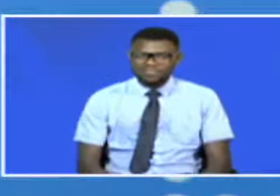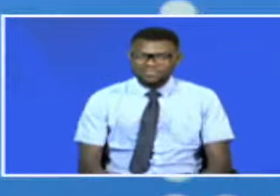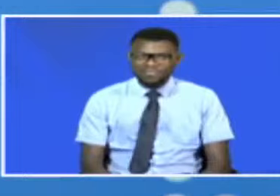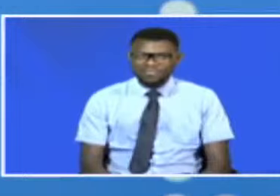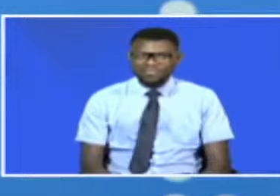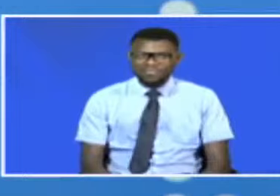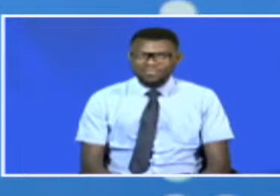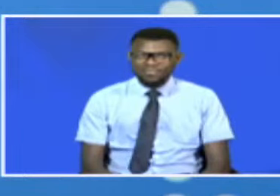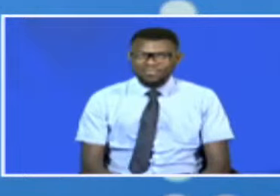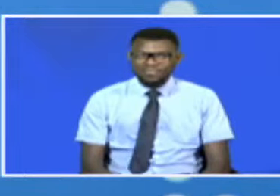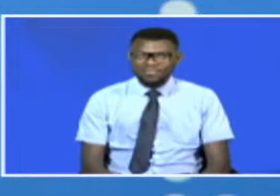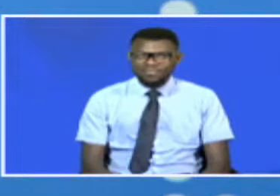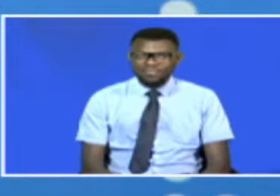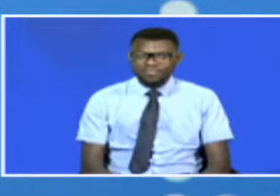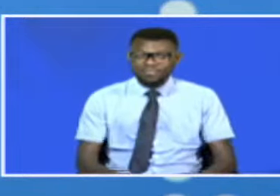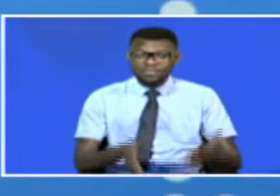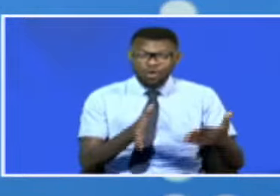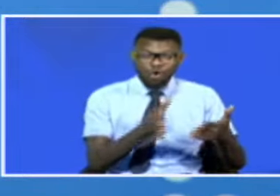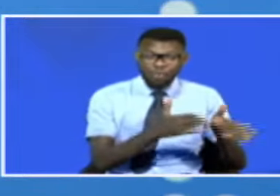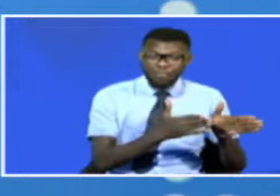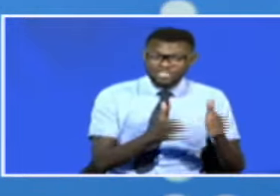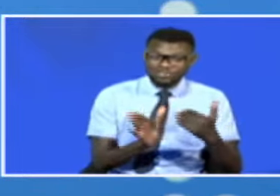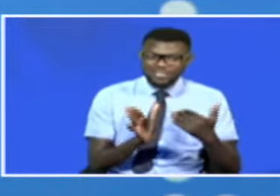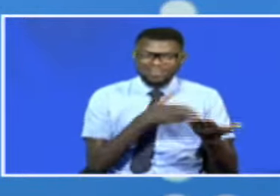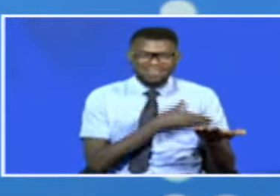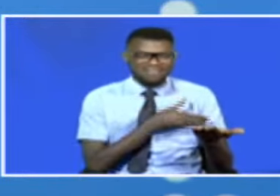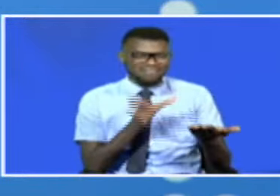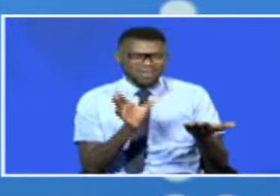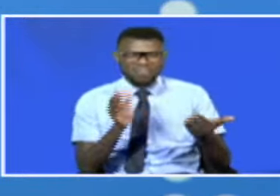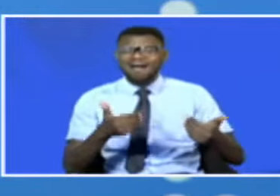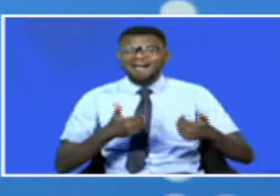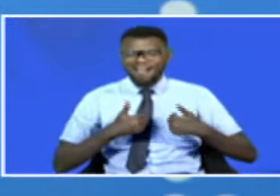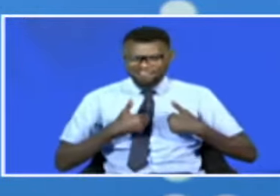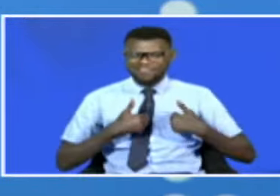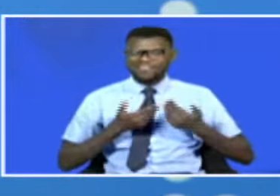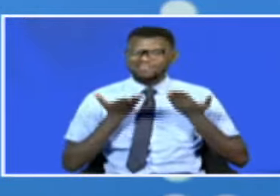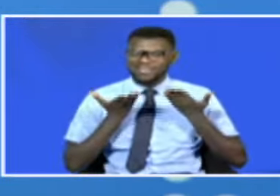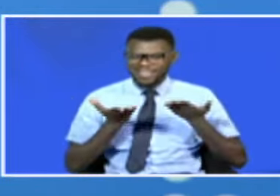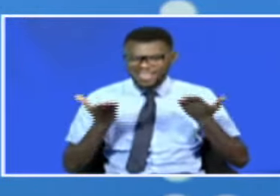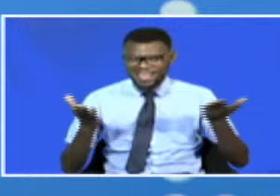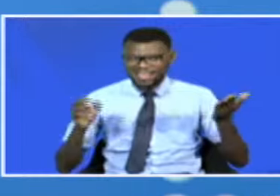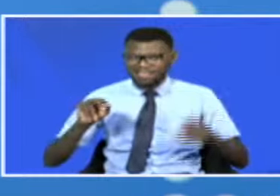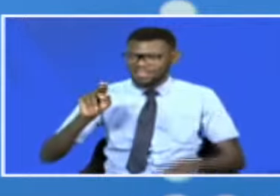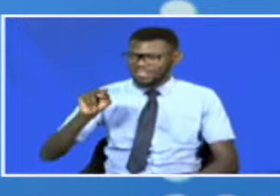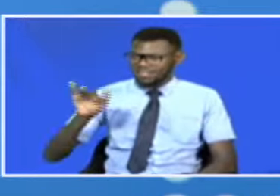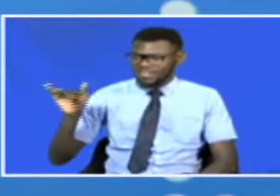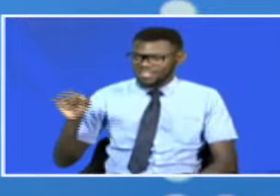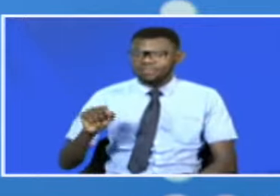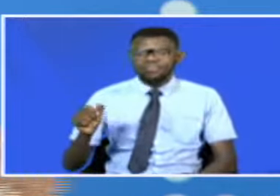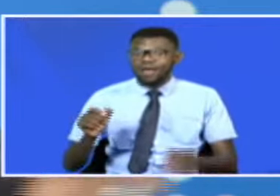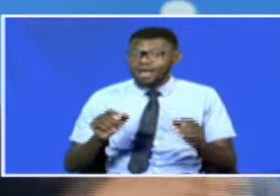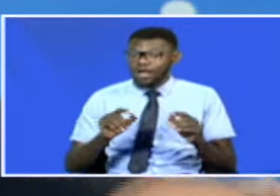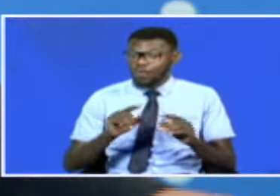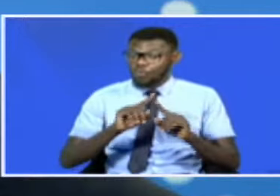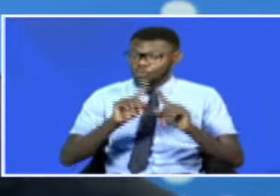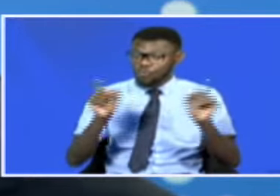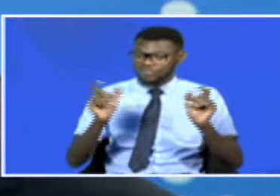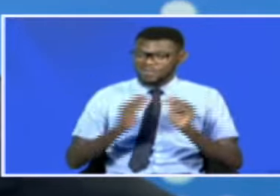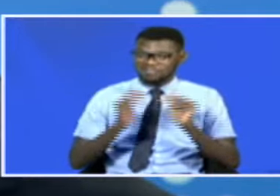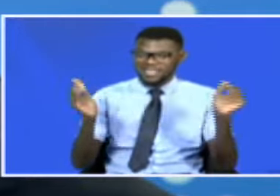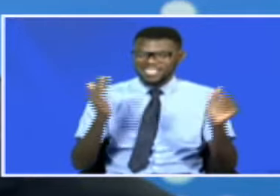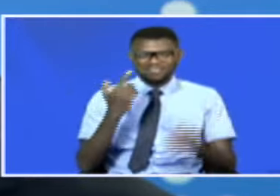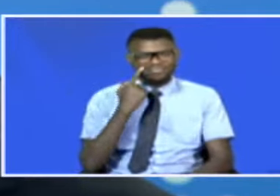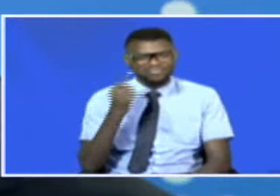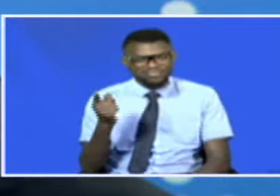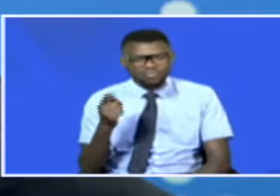There you have it, opportunity and empowerment in as far as NYS is concerned. Let's take a look at our big question tonight.